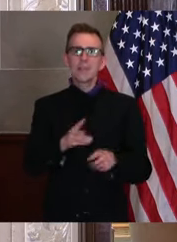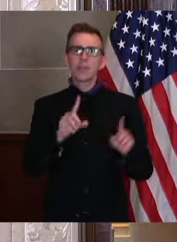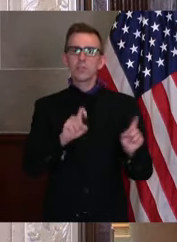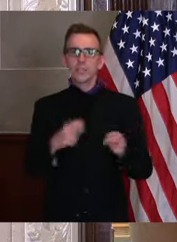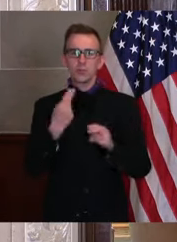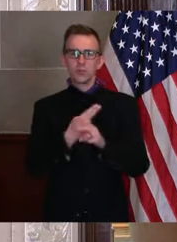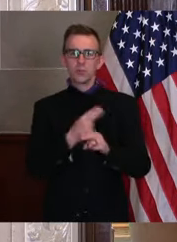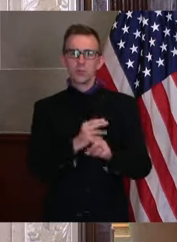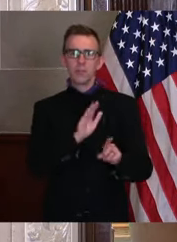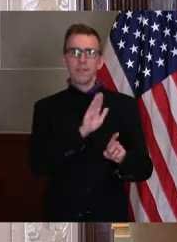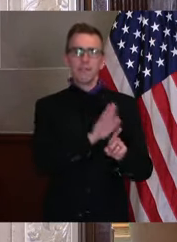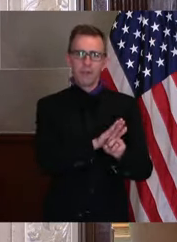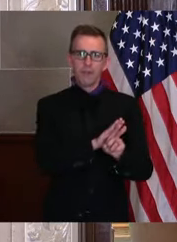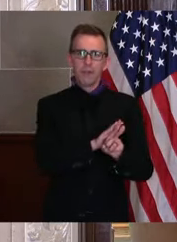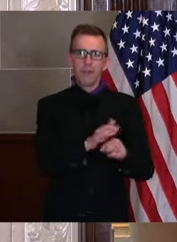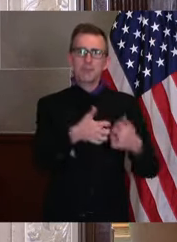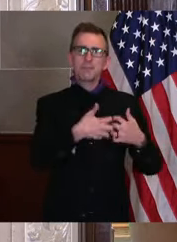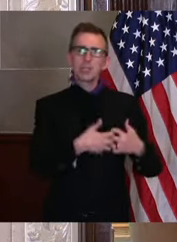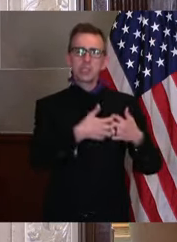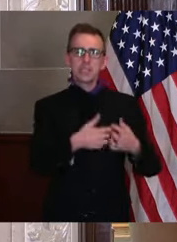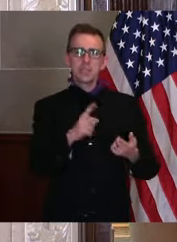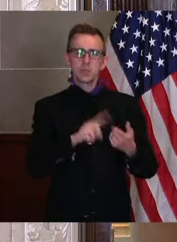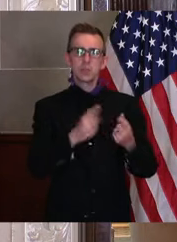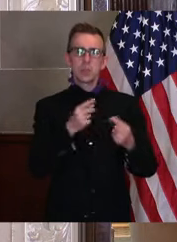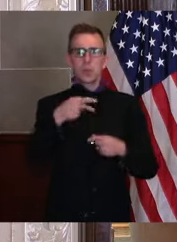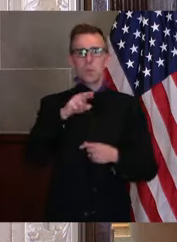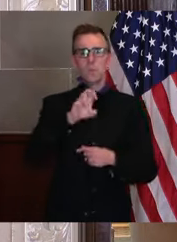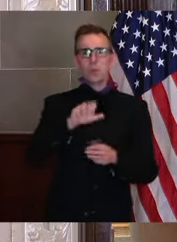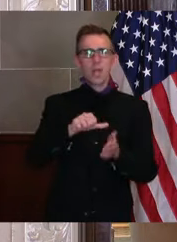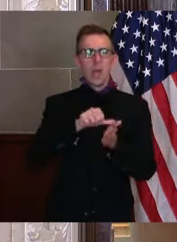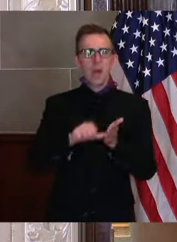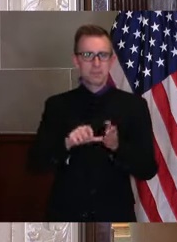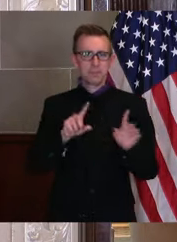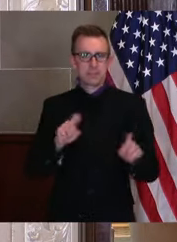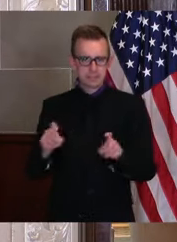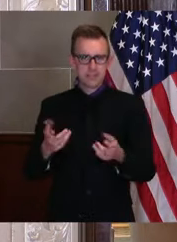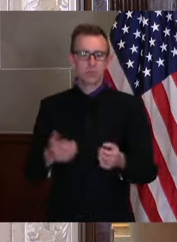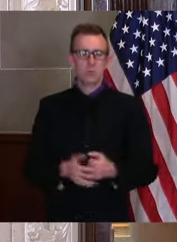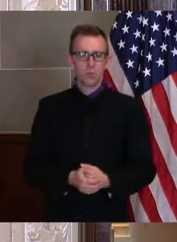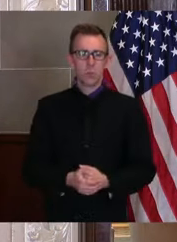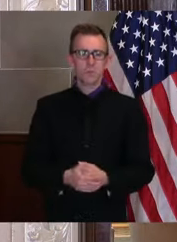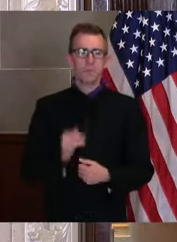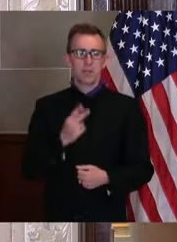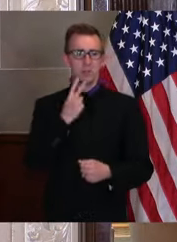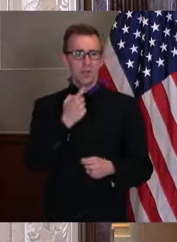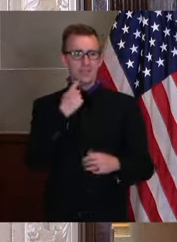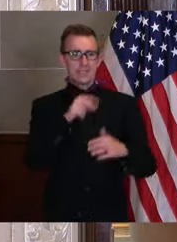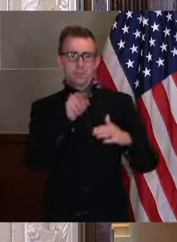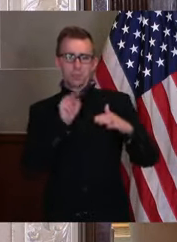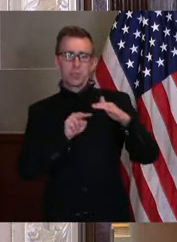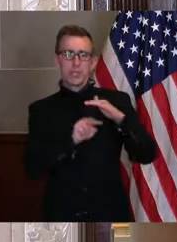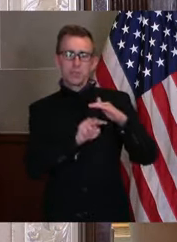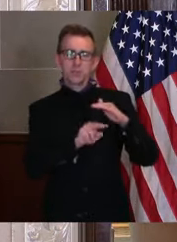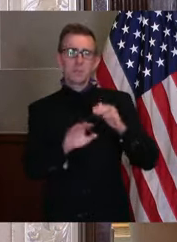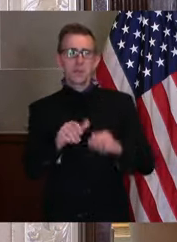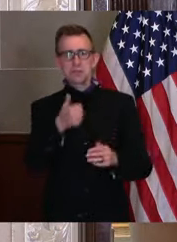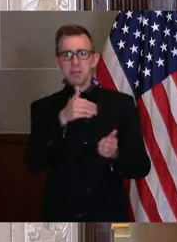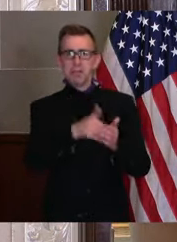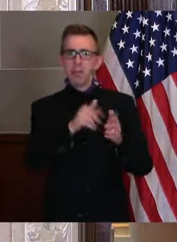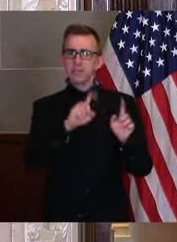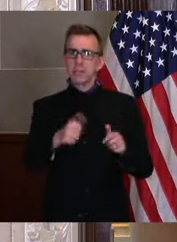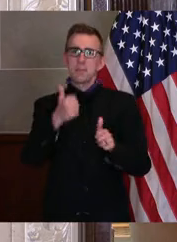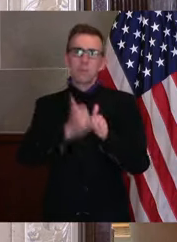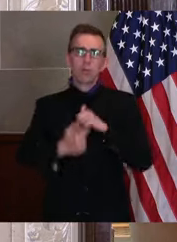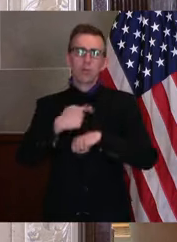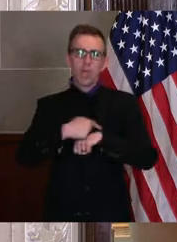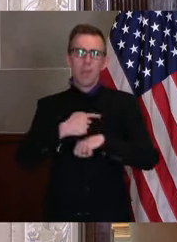their own Cepheiad and other machines to do pre-op testing. And so I saw the latest projection would be about 10,000 tests a day, I think, in